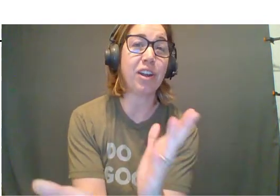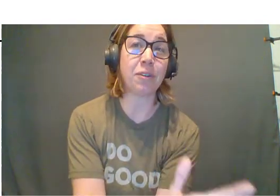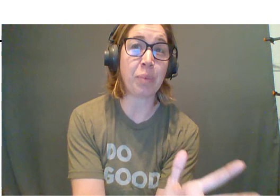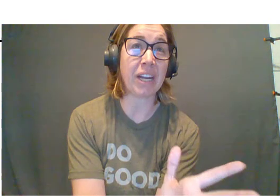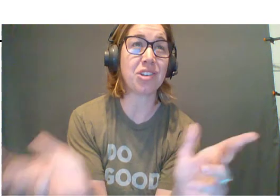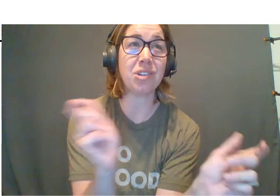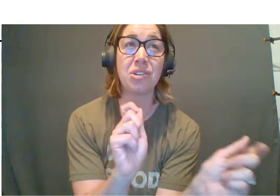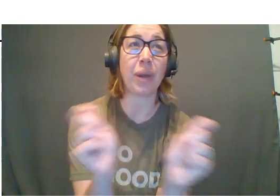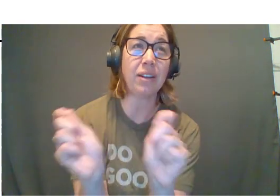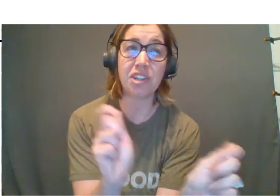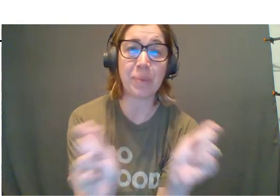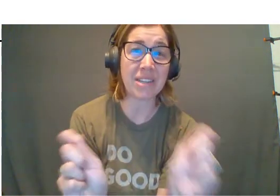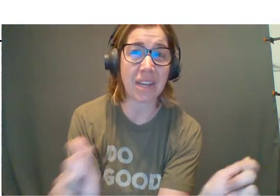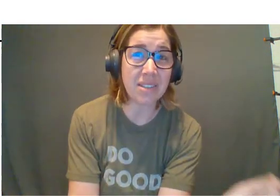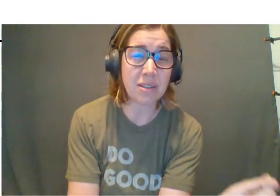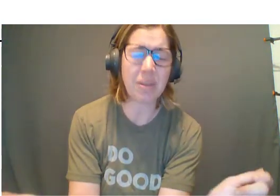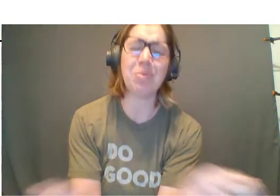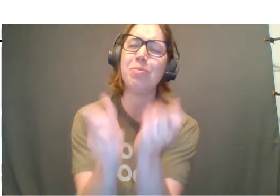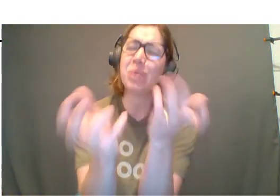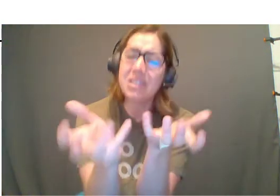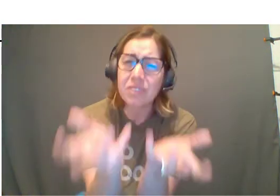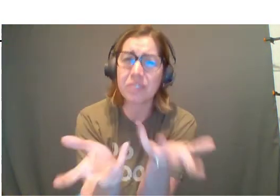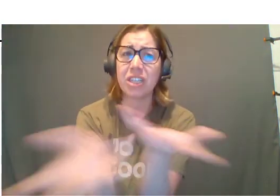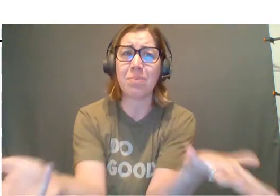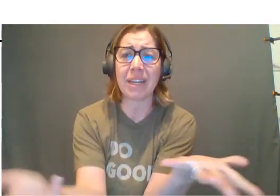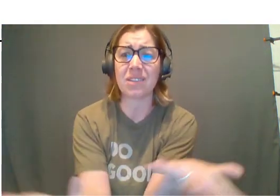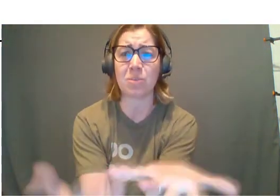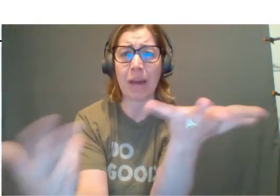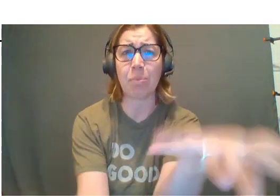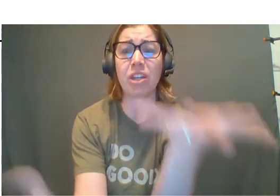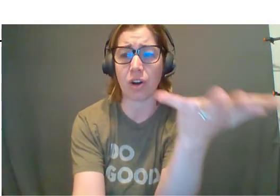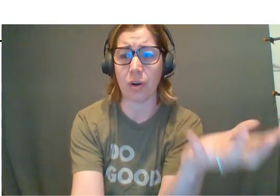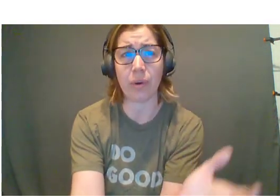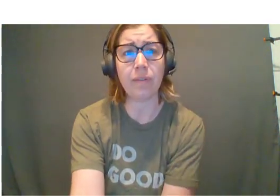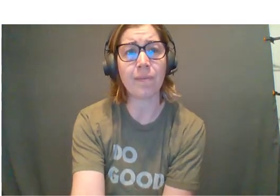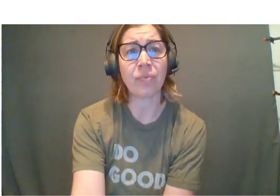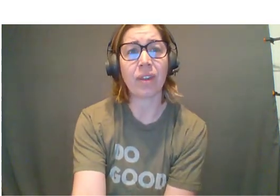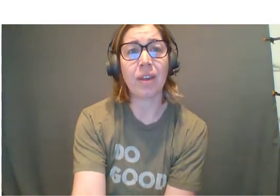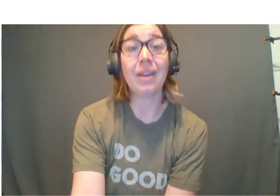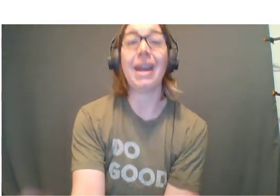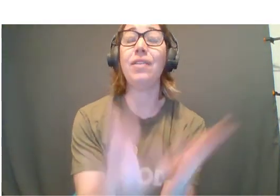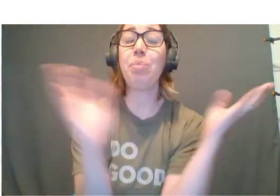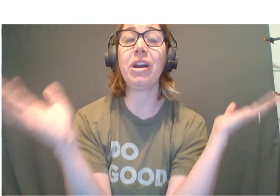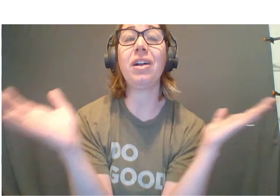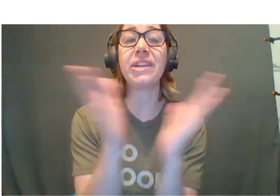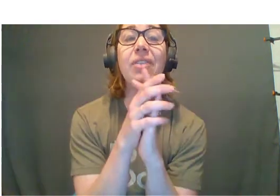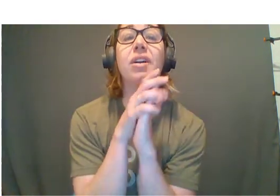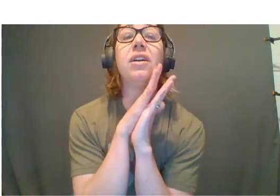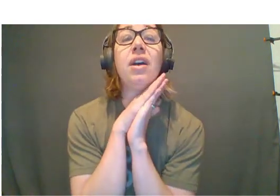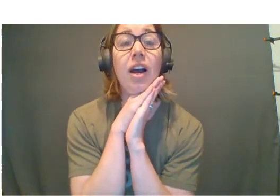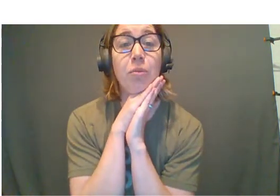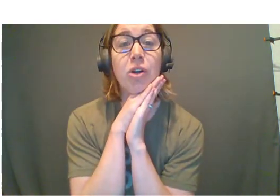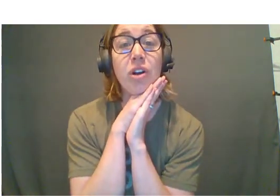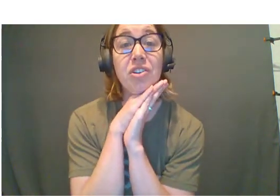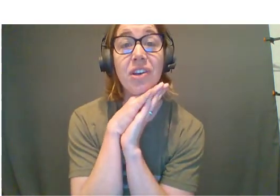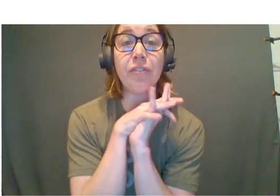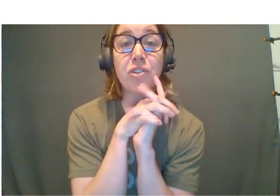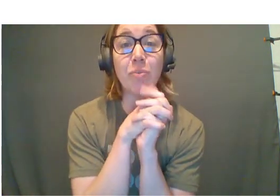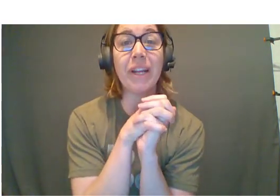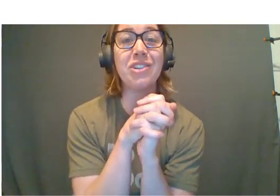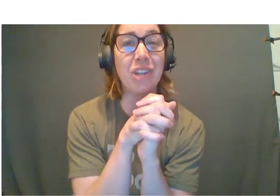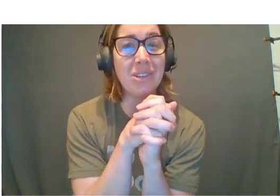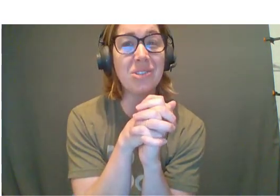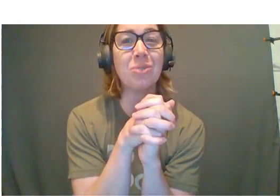not very good with pictures, so English makes sense to me, but please feel free to make this map your own. and then put it all together. Record